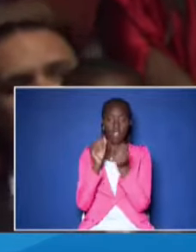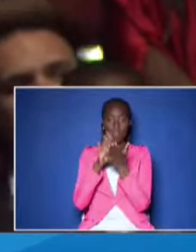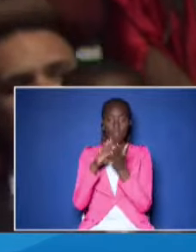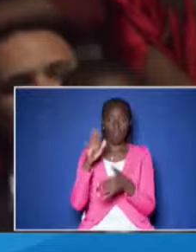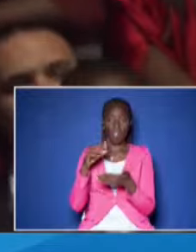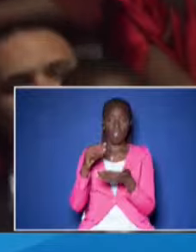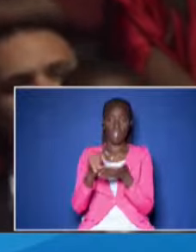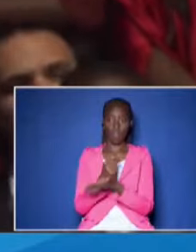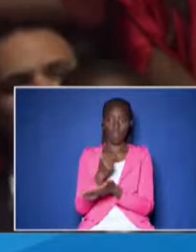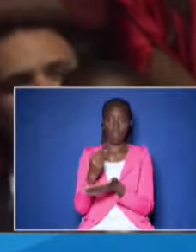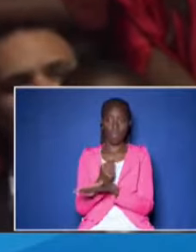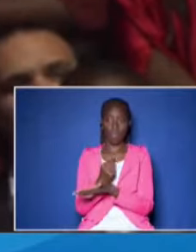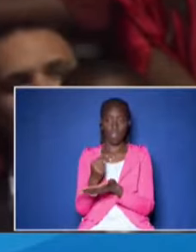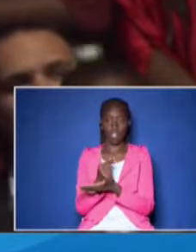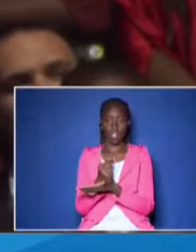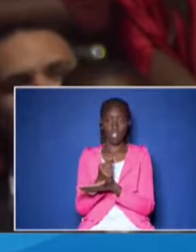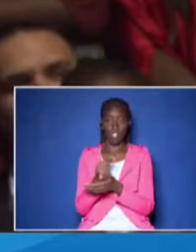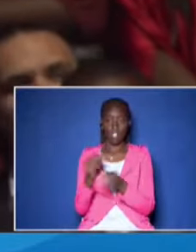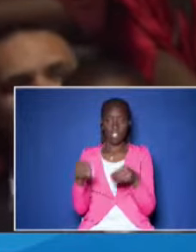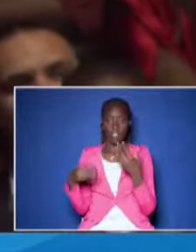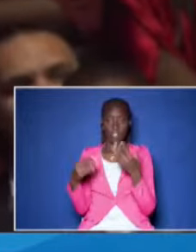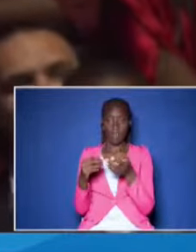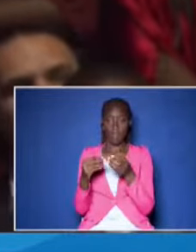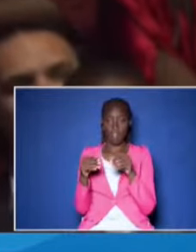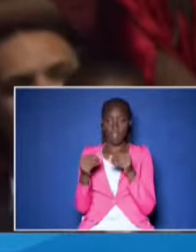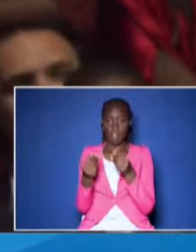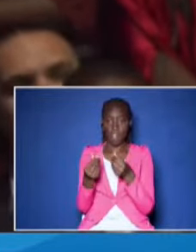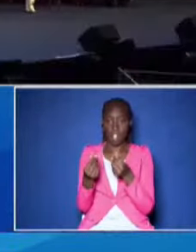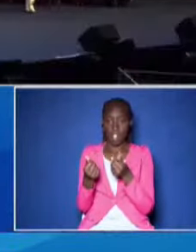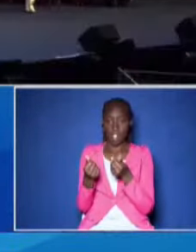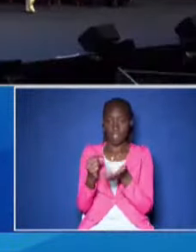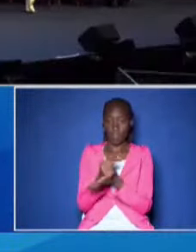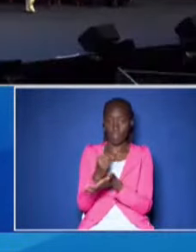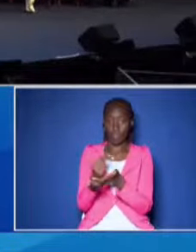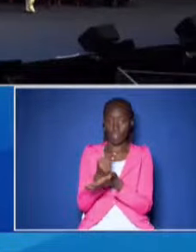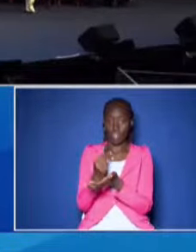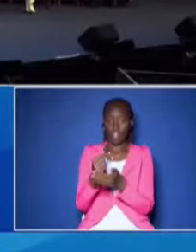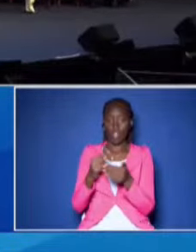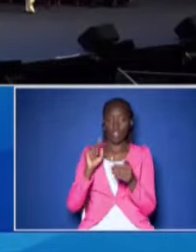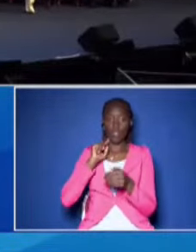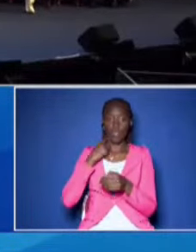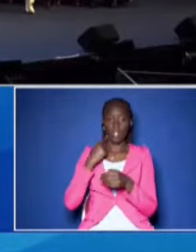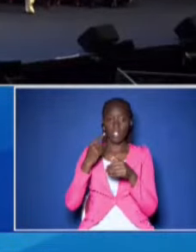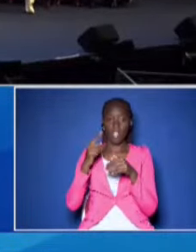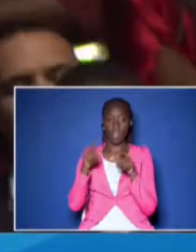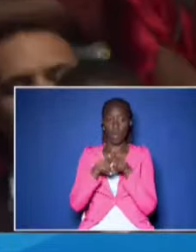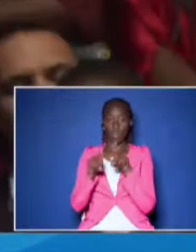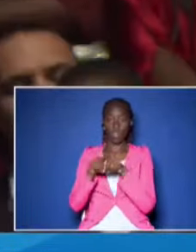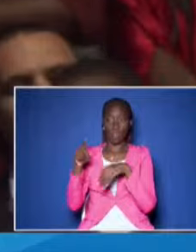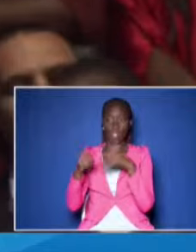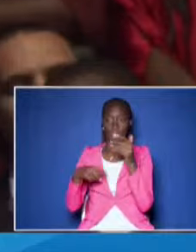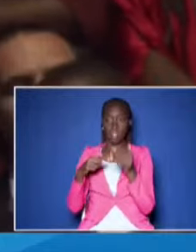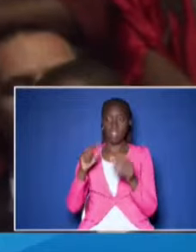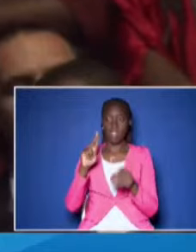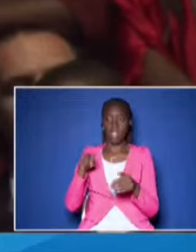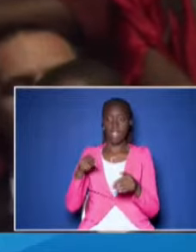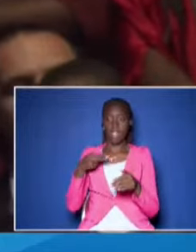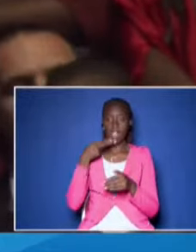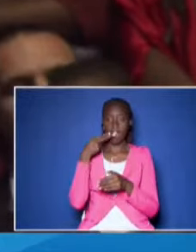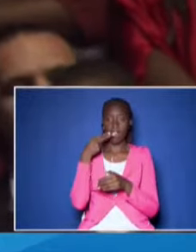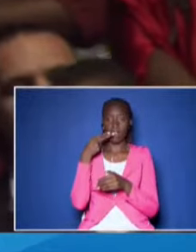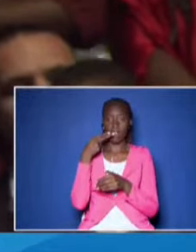gold he the much fine gold sweeter also than the honey and